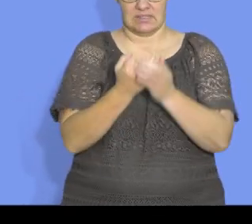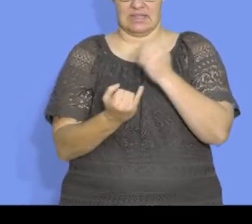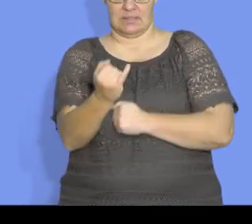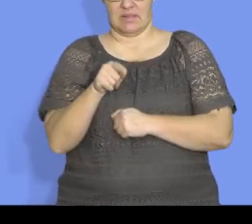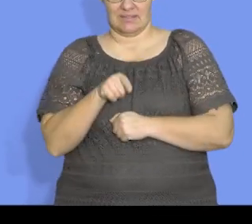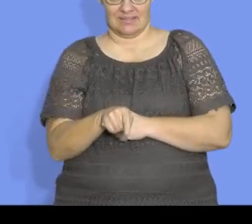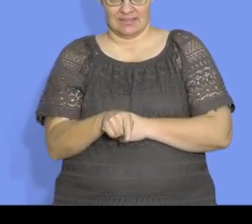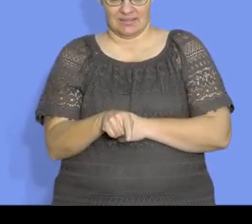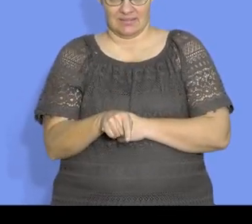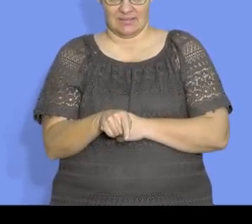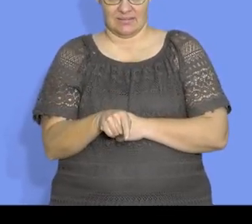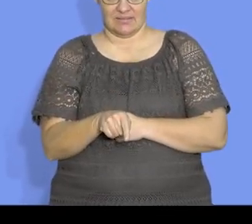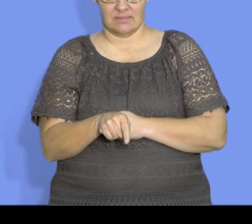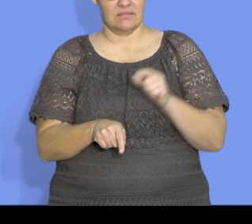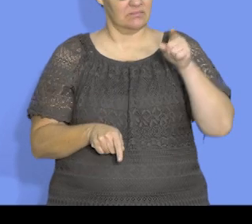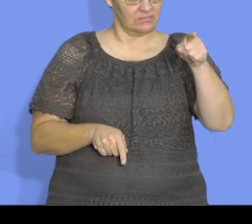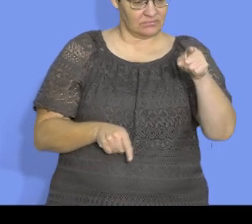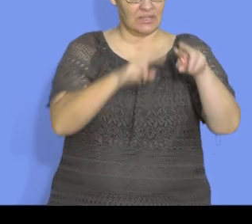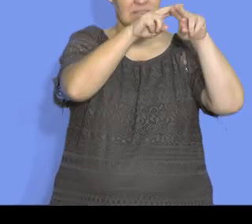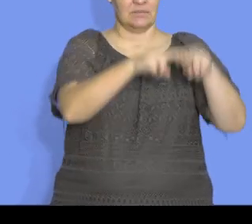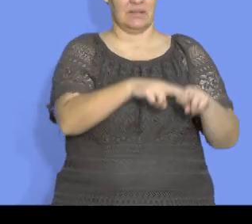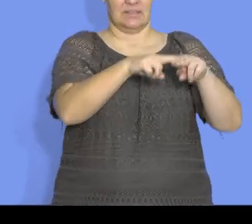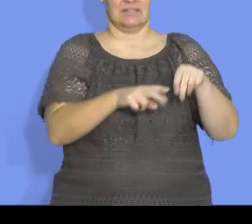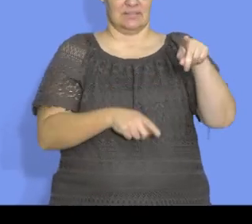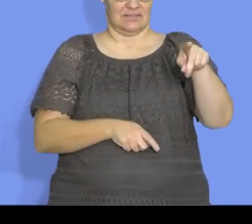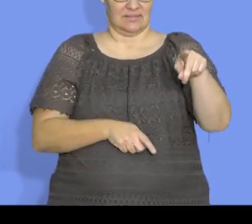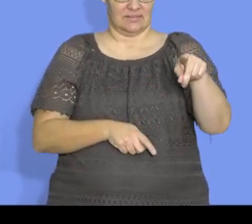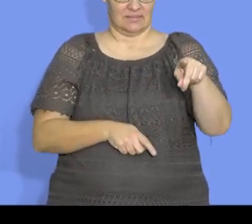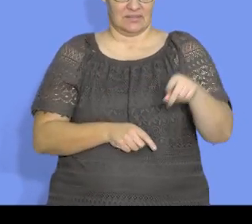independent, and this one is the dependent.